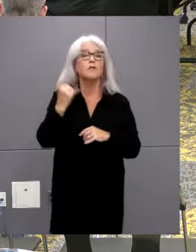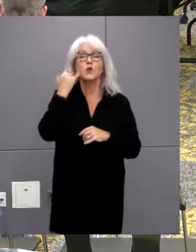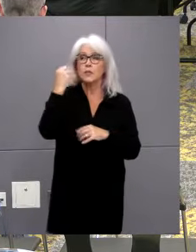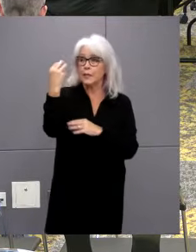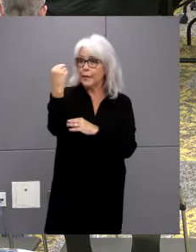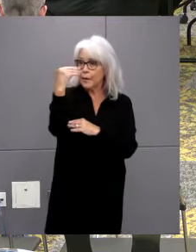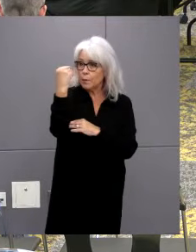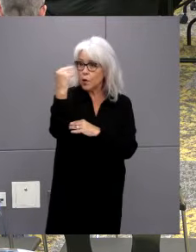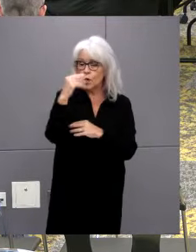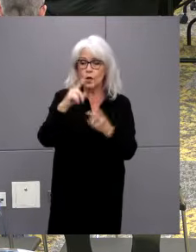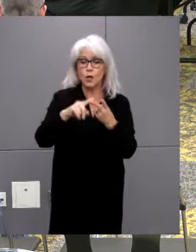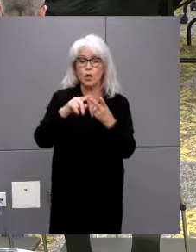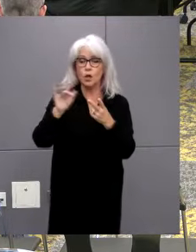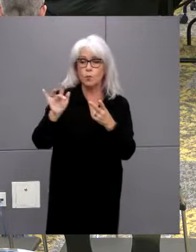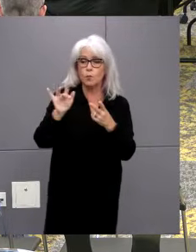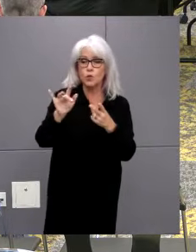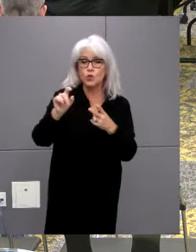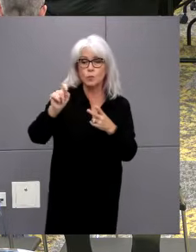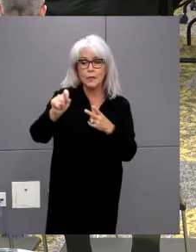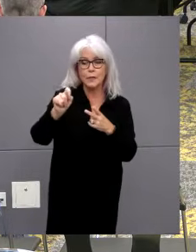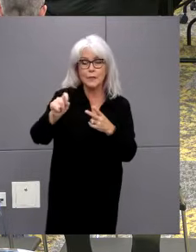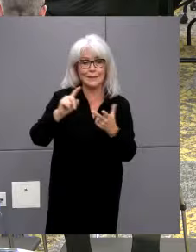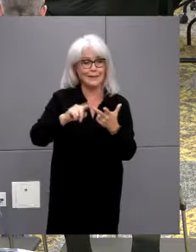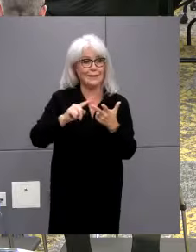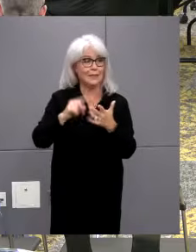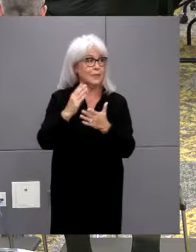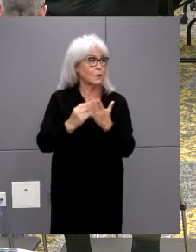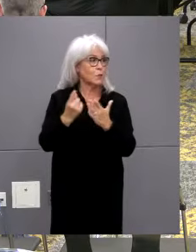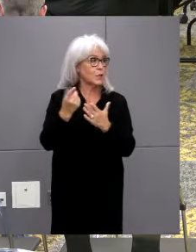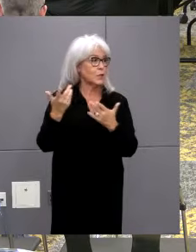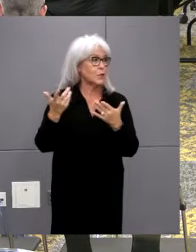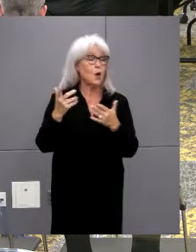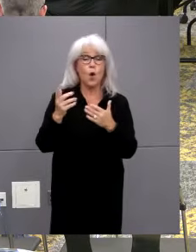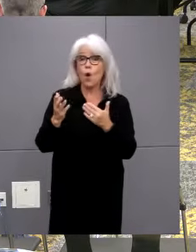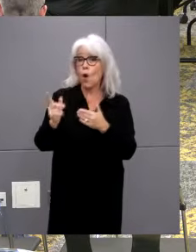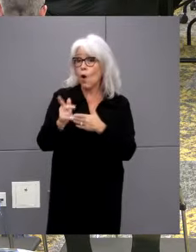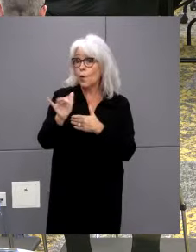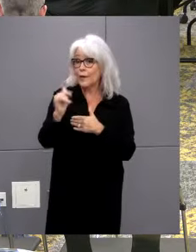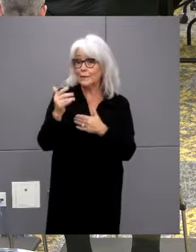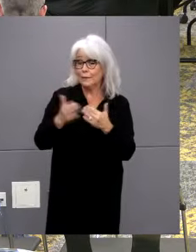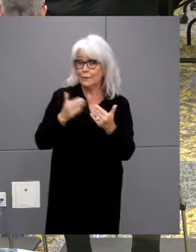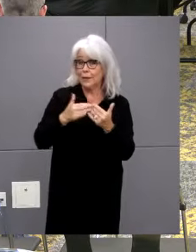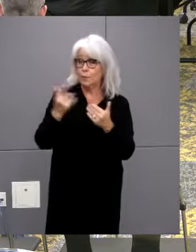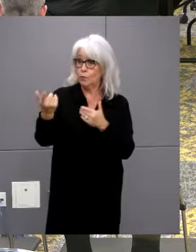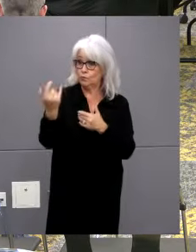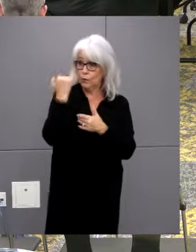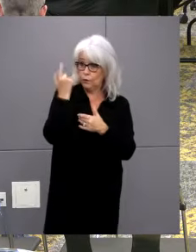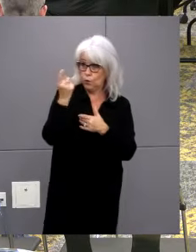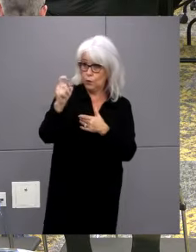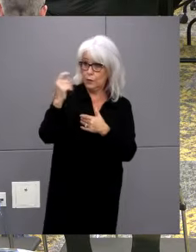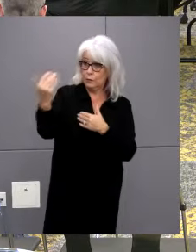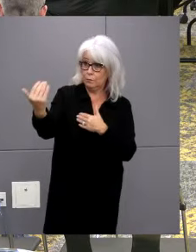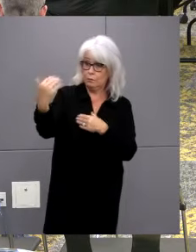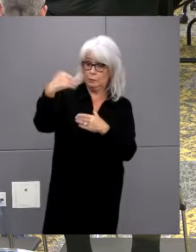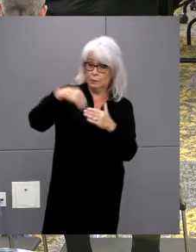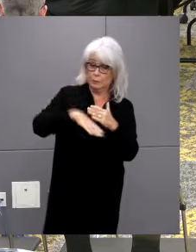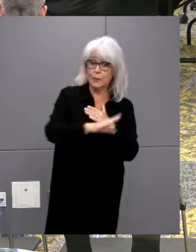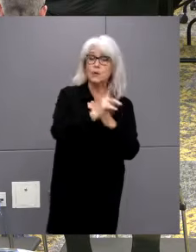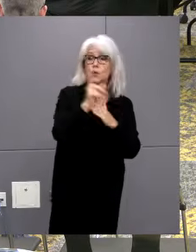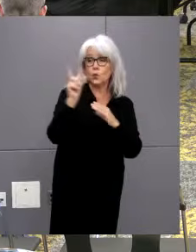there's a press button, and someone's always manning that and has the ability to let anyone who needs to come in.